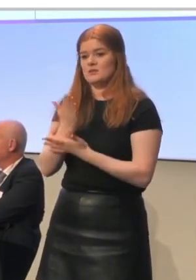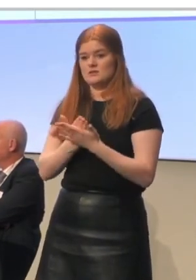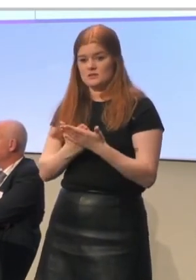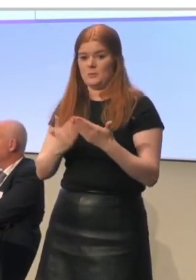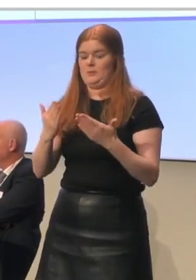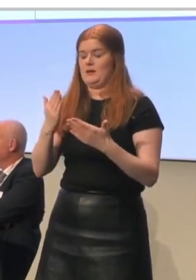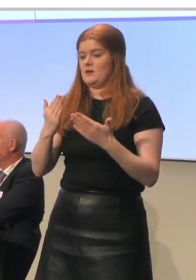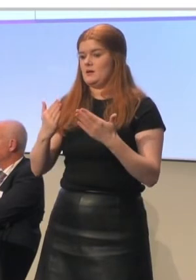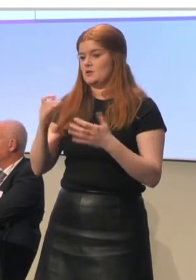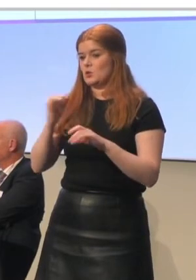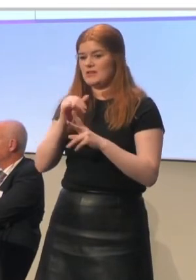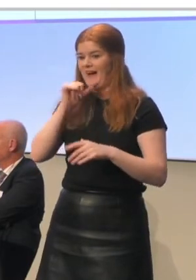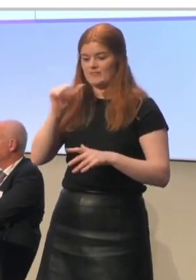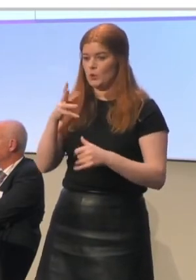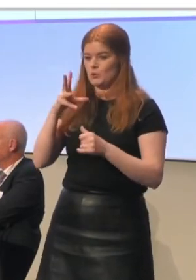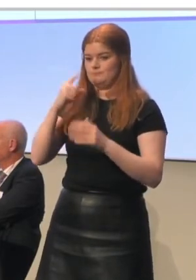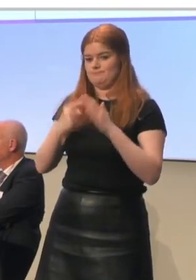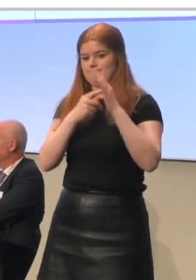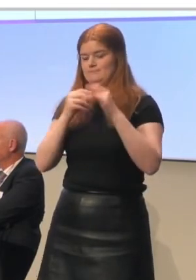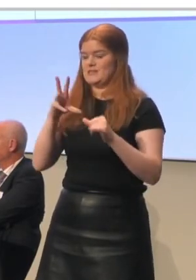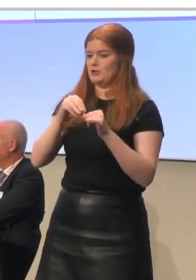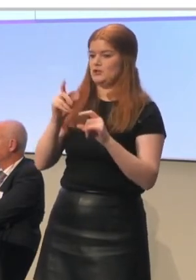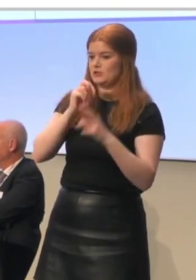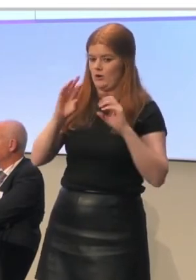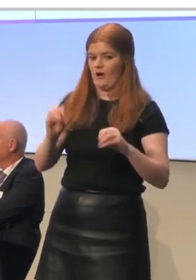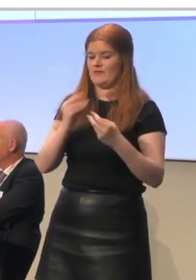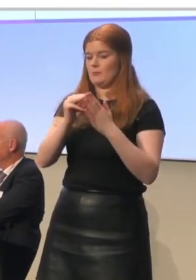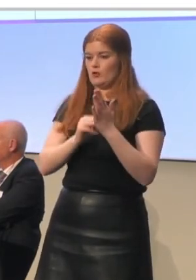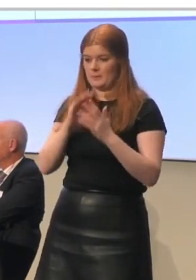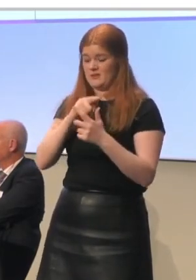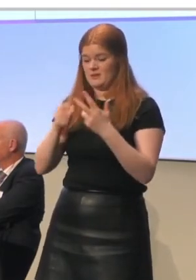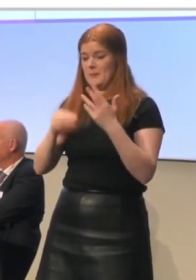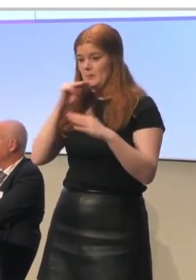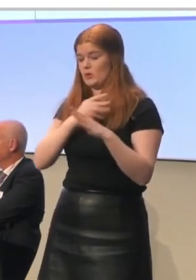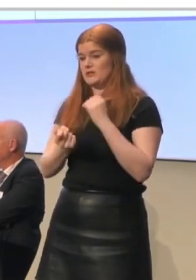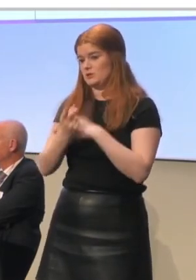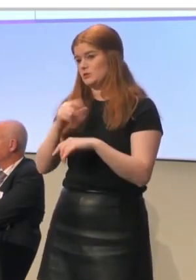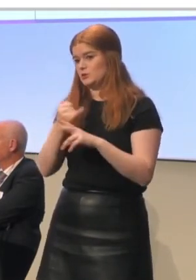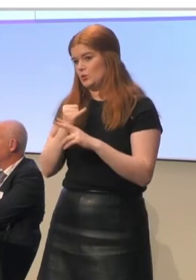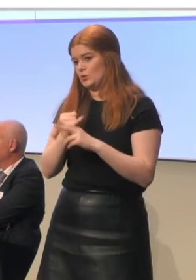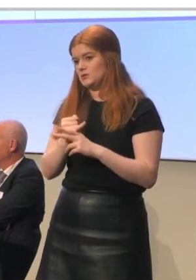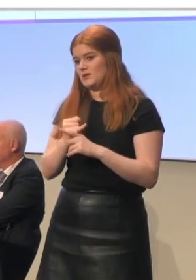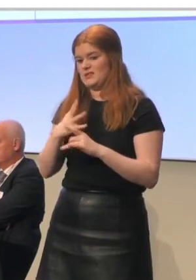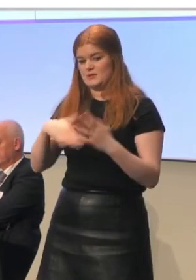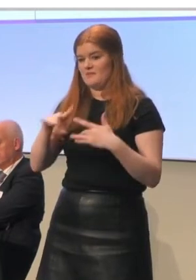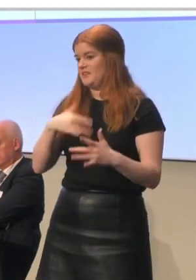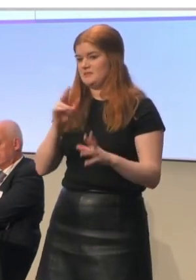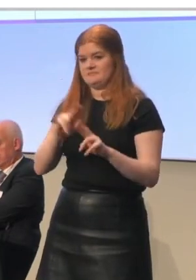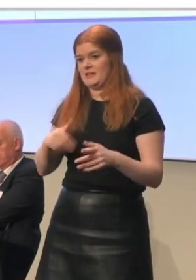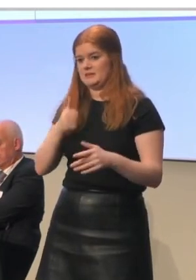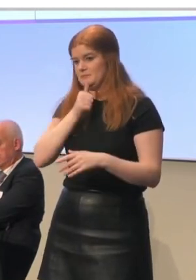specialist teachers to offer the LCA programme. So they were really key issues for the schools who were offering the programme and those who felt they couldn't.